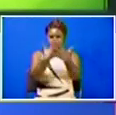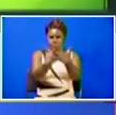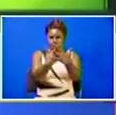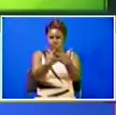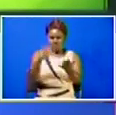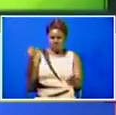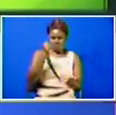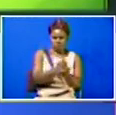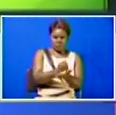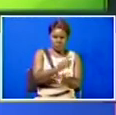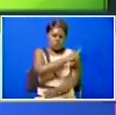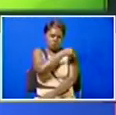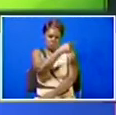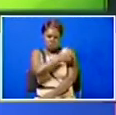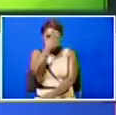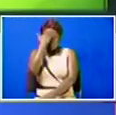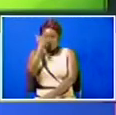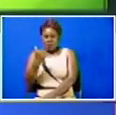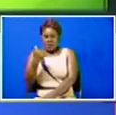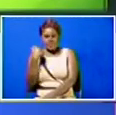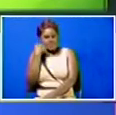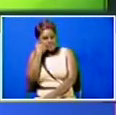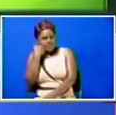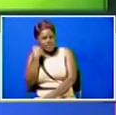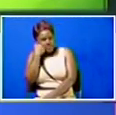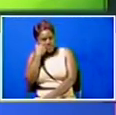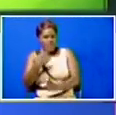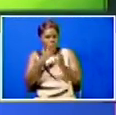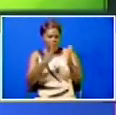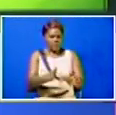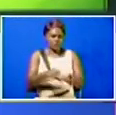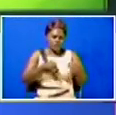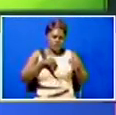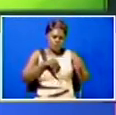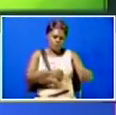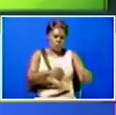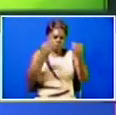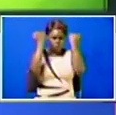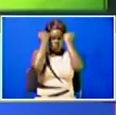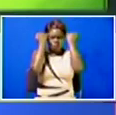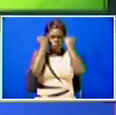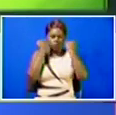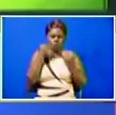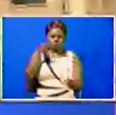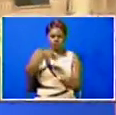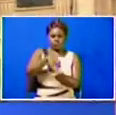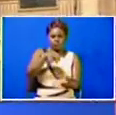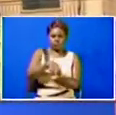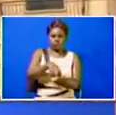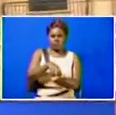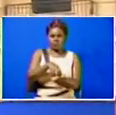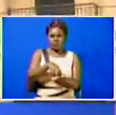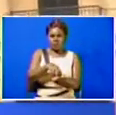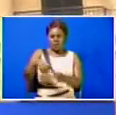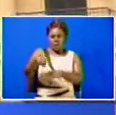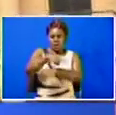been admitted to hospital after she fell ill. Hussein Mohammed has been following the court's proceedings for us. For